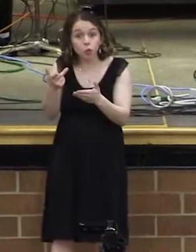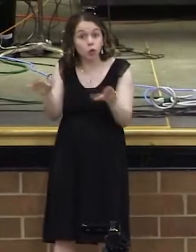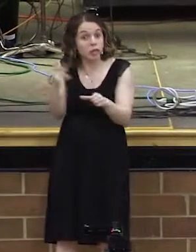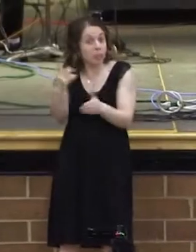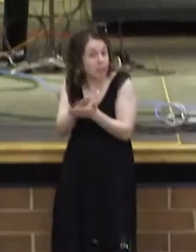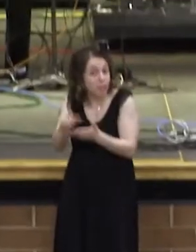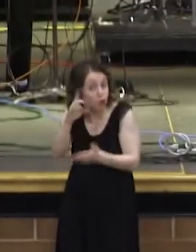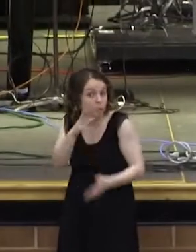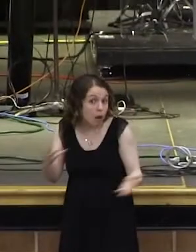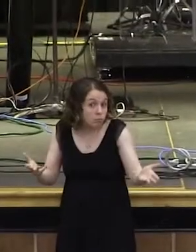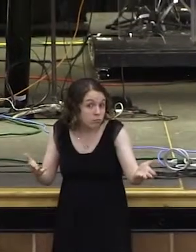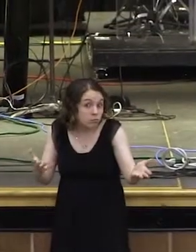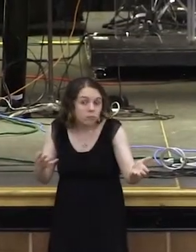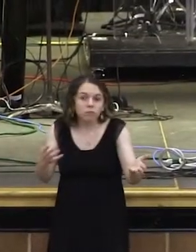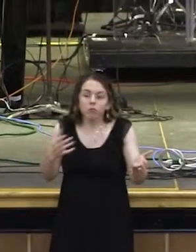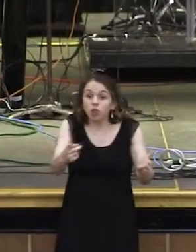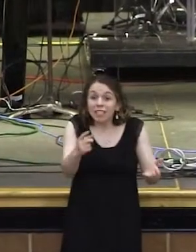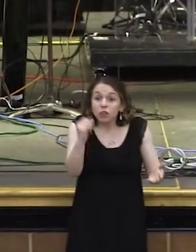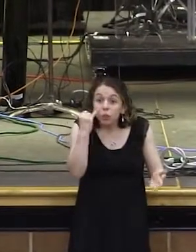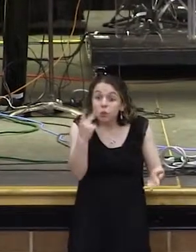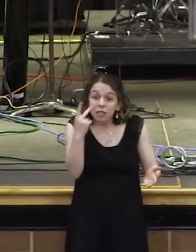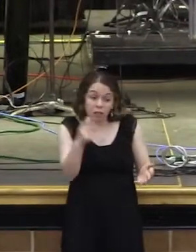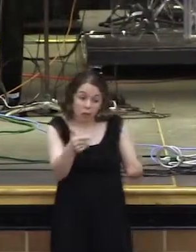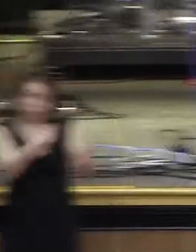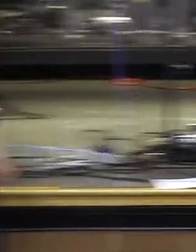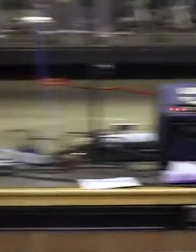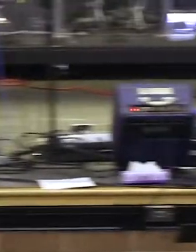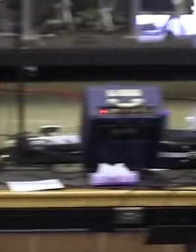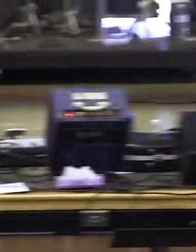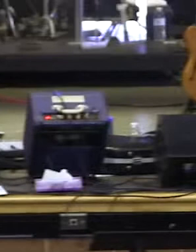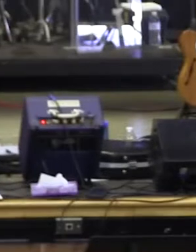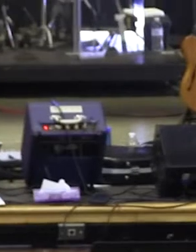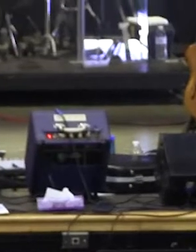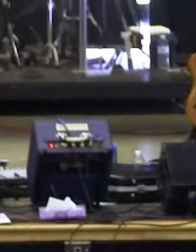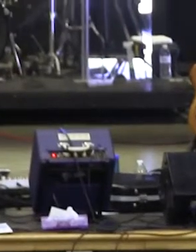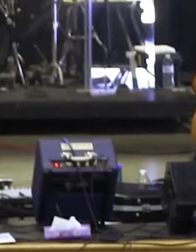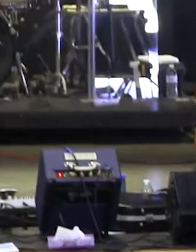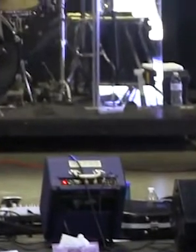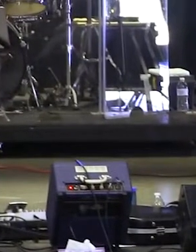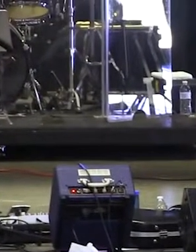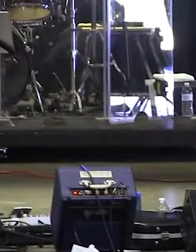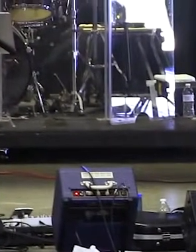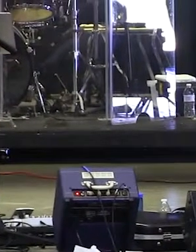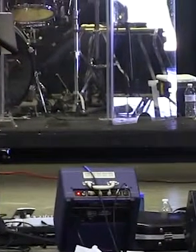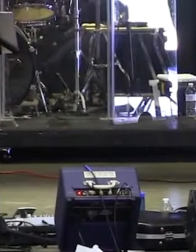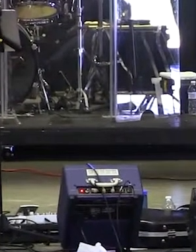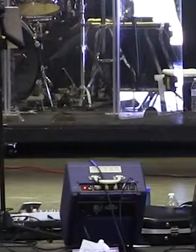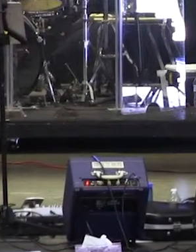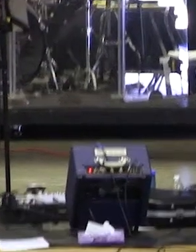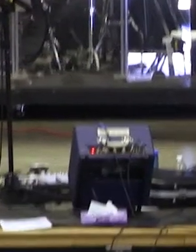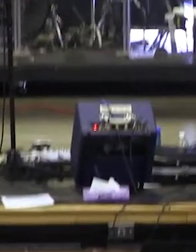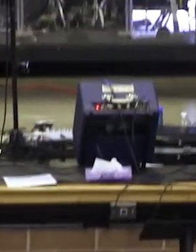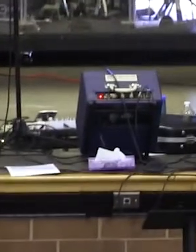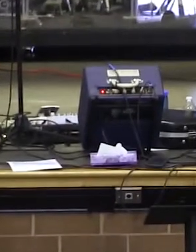amen amen hallelujah if found the way to church you go to Dunkin donor to bring the pastor a cup of coffee